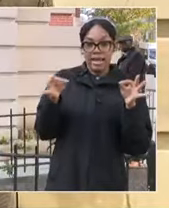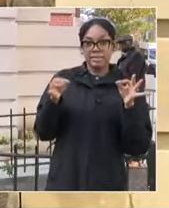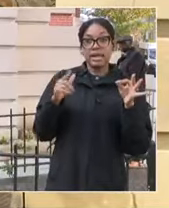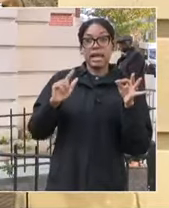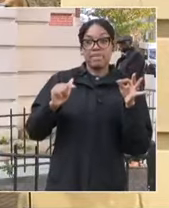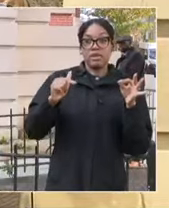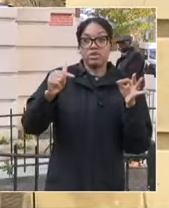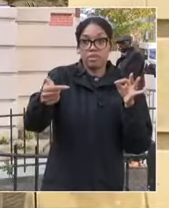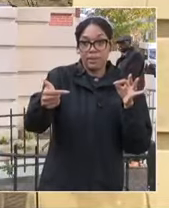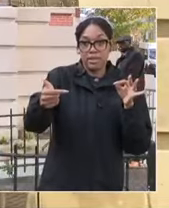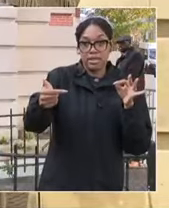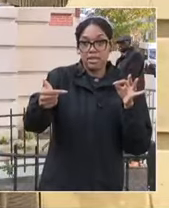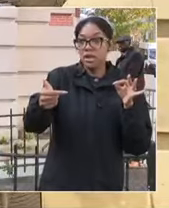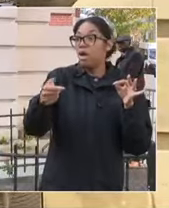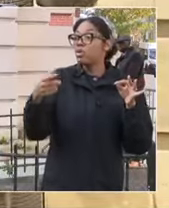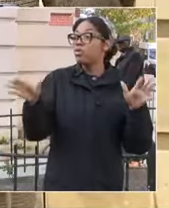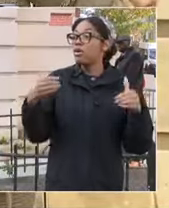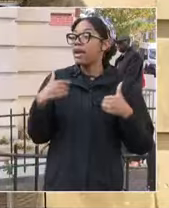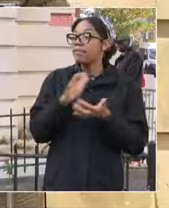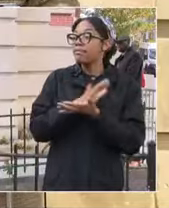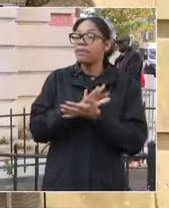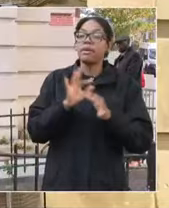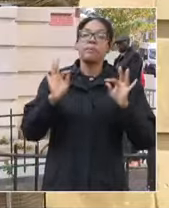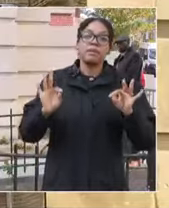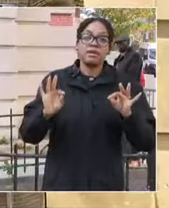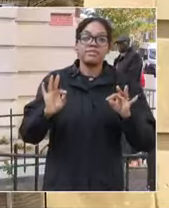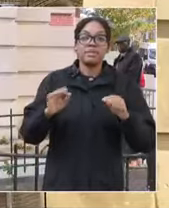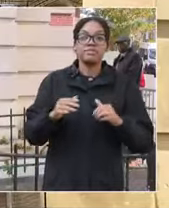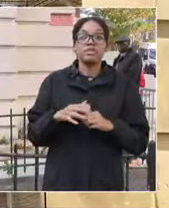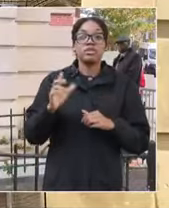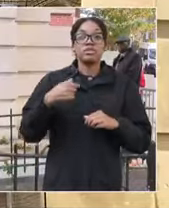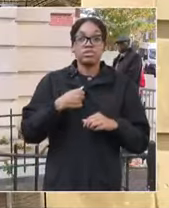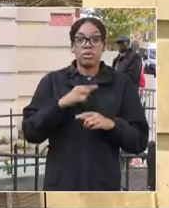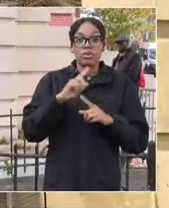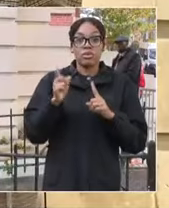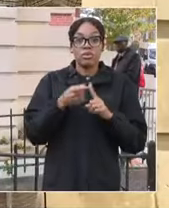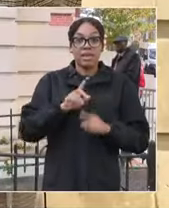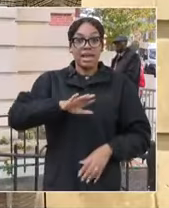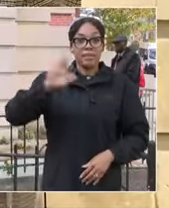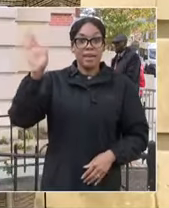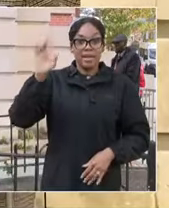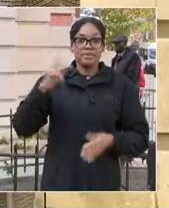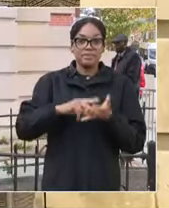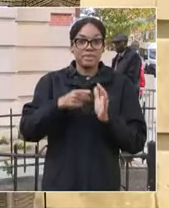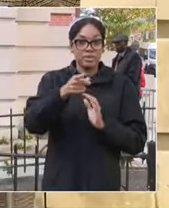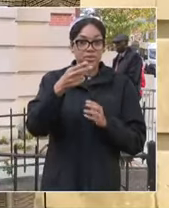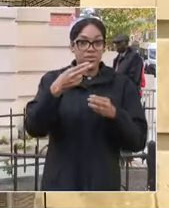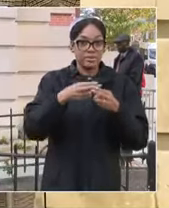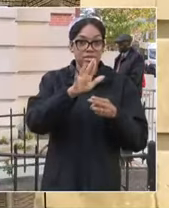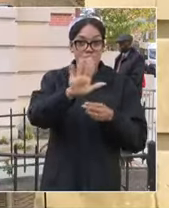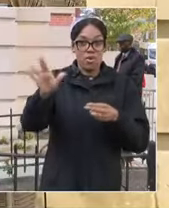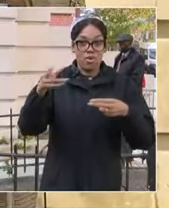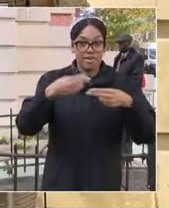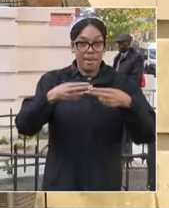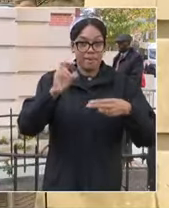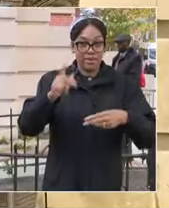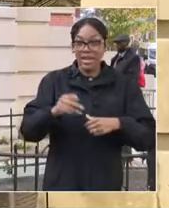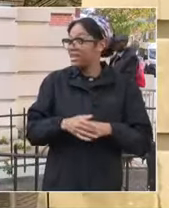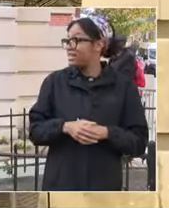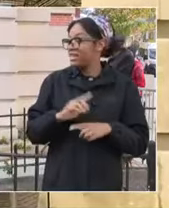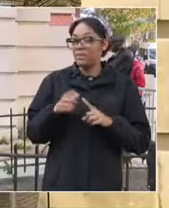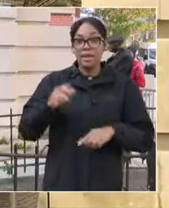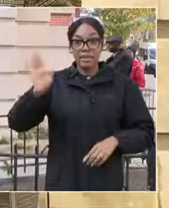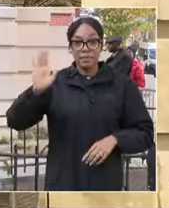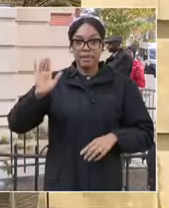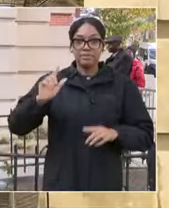with me. Oh, it looks like you have them. When I wave my hand, you say your own name, okay? Got it, everybody? When I wave my hand, you